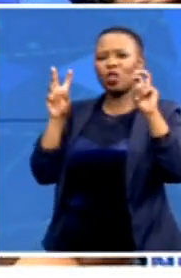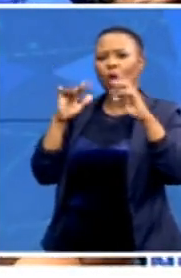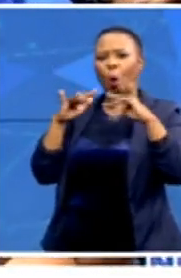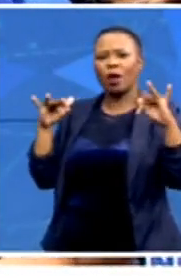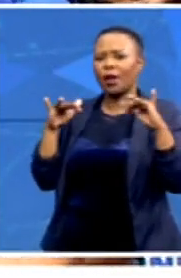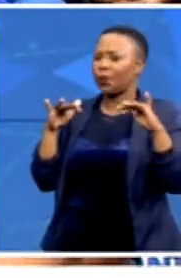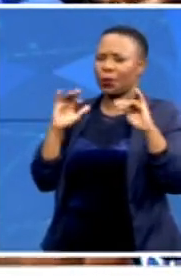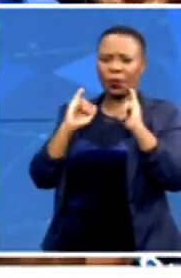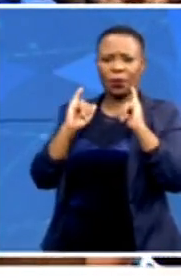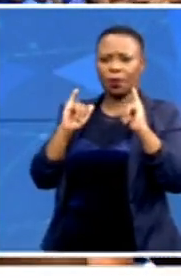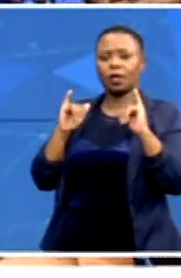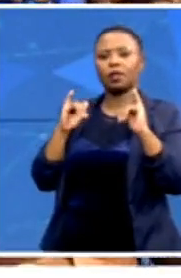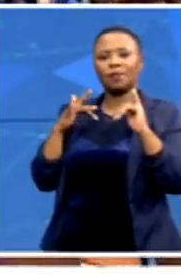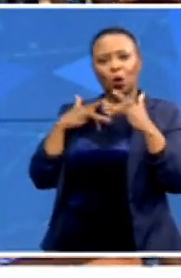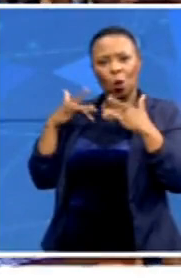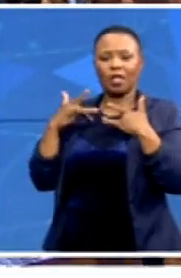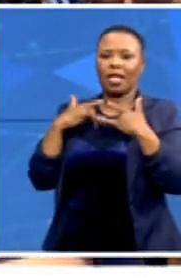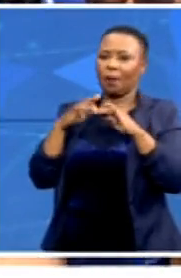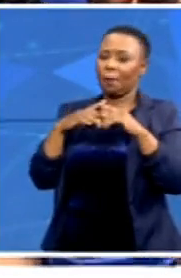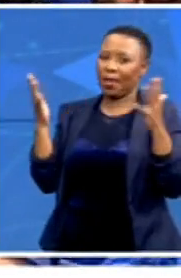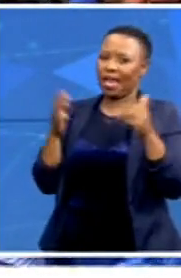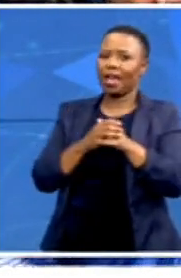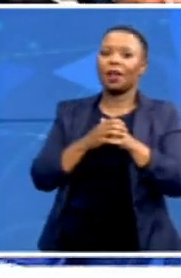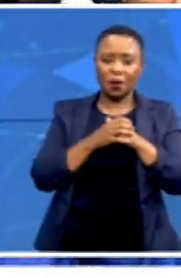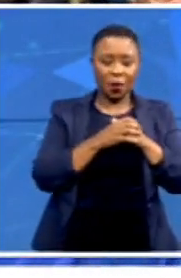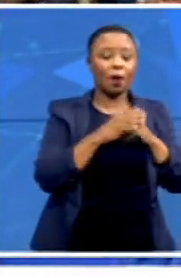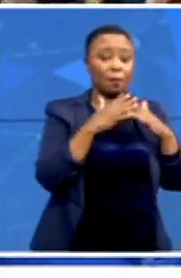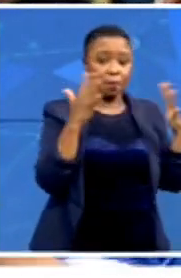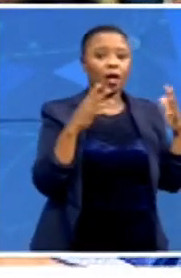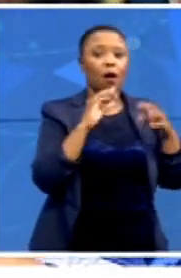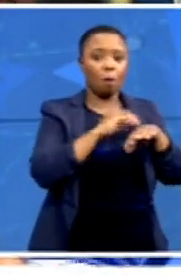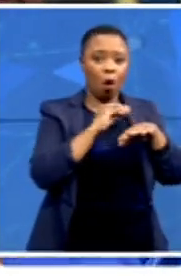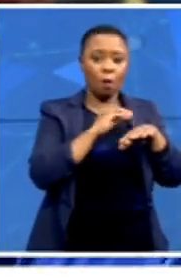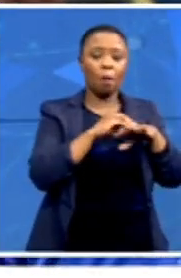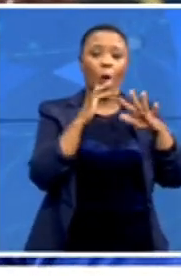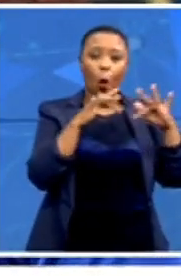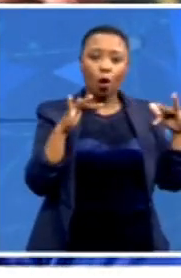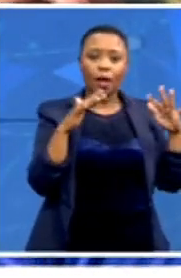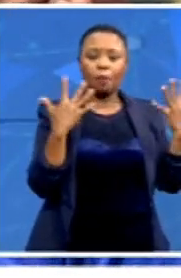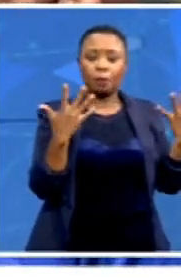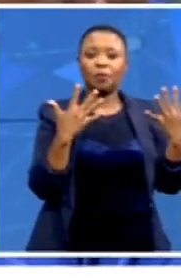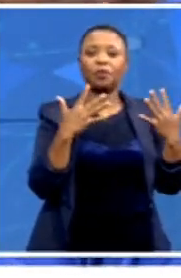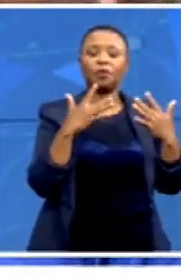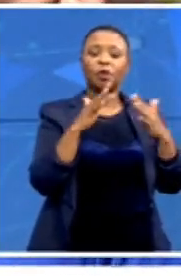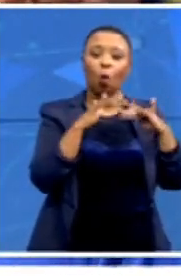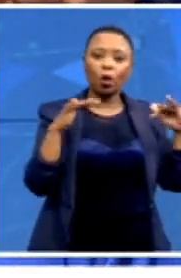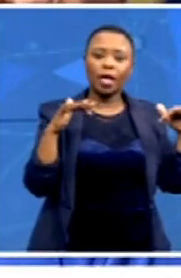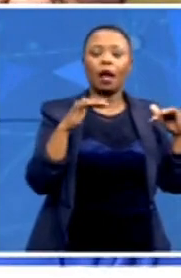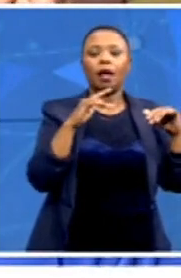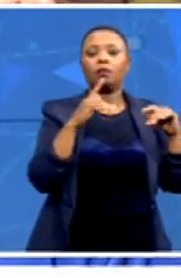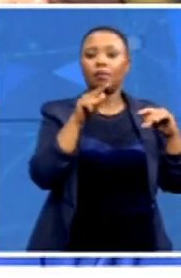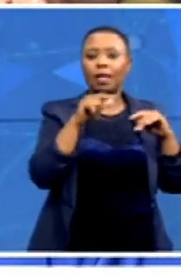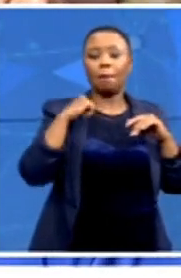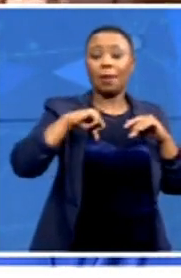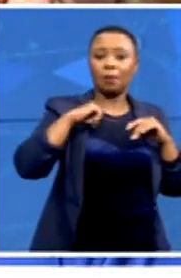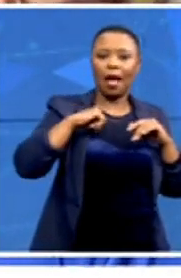water is a big problem, and we're a water scarce country. We're going to have to change our relationship with water, but municipalities are going to have to invest a lot